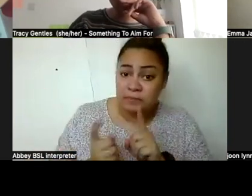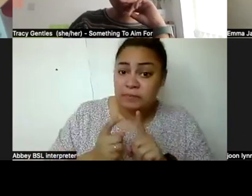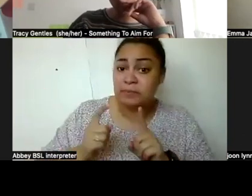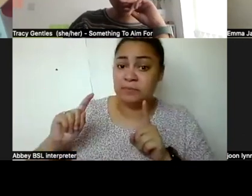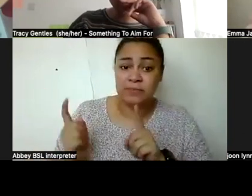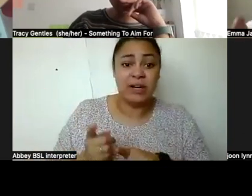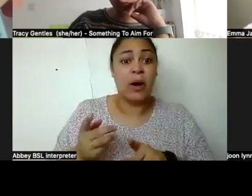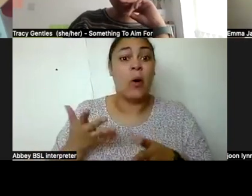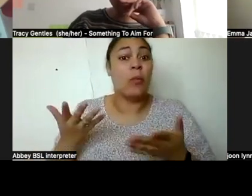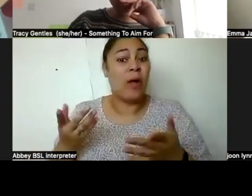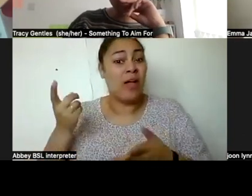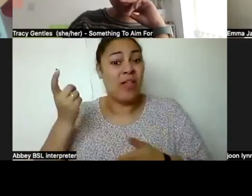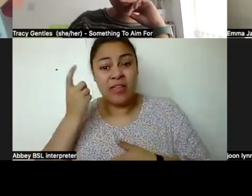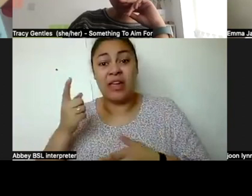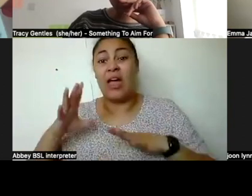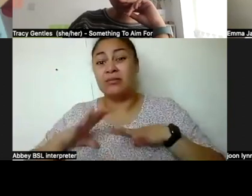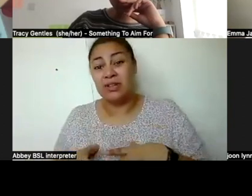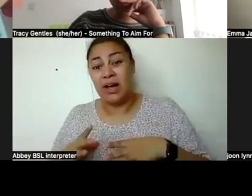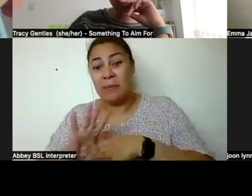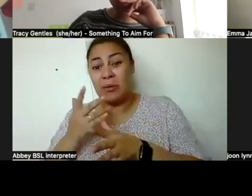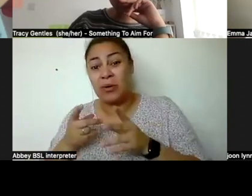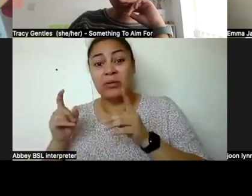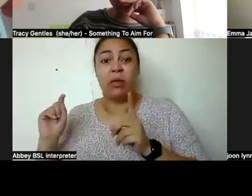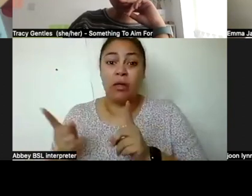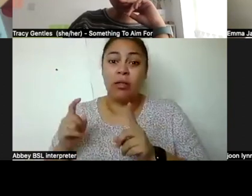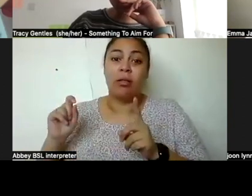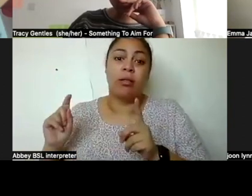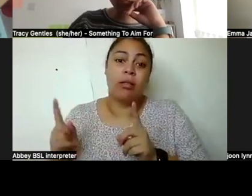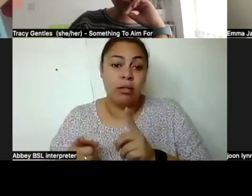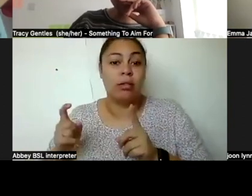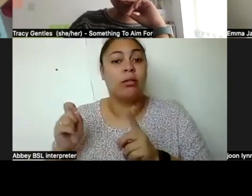simultaneously wondering if the reason I'm tired is because I've been turning up for over a